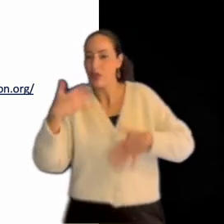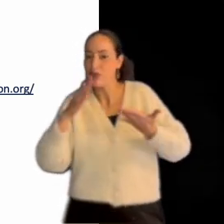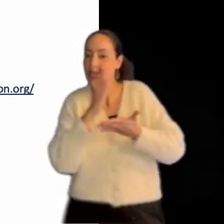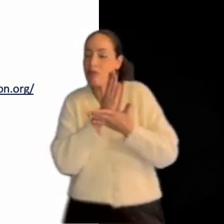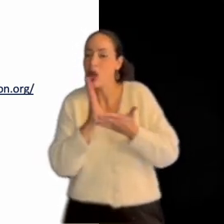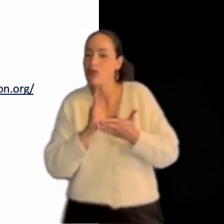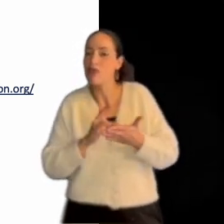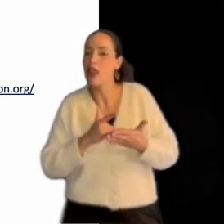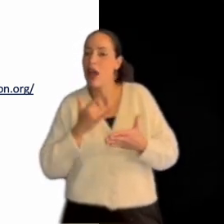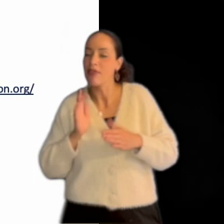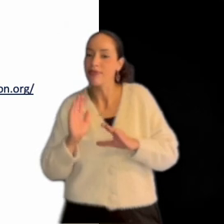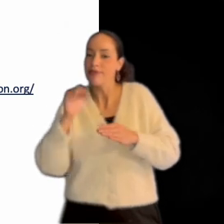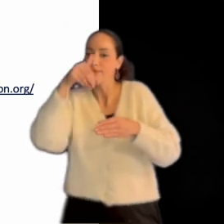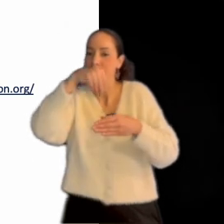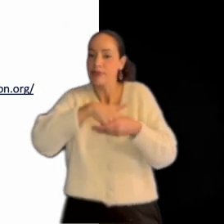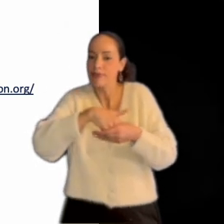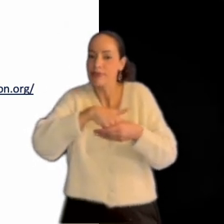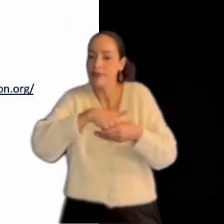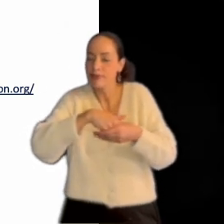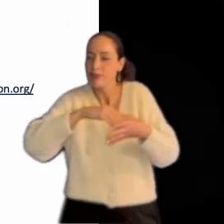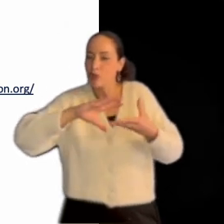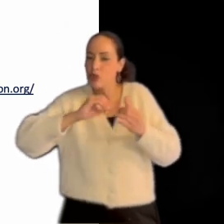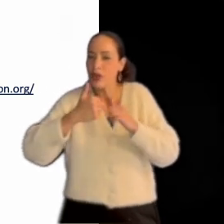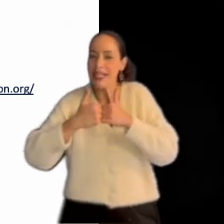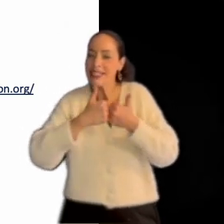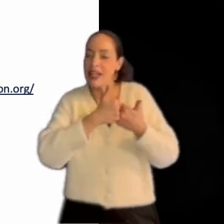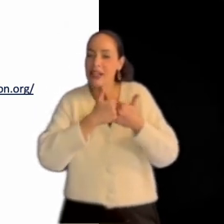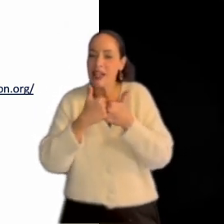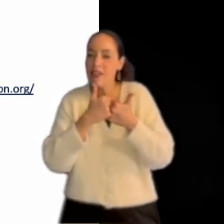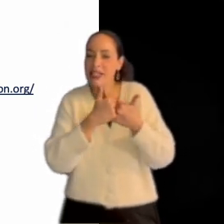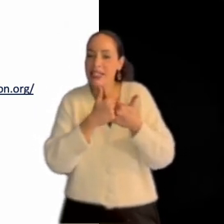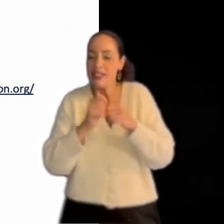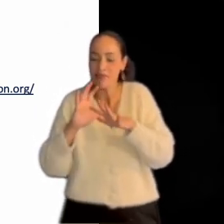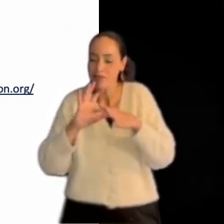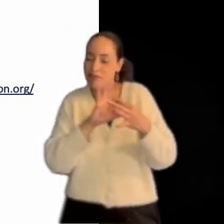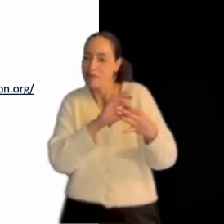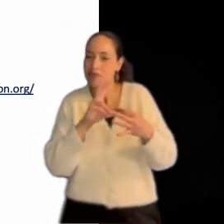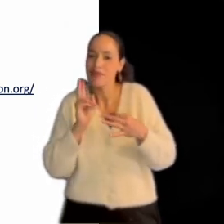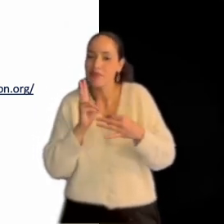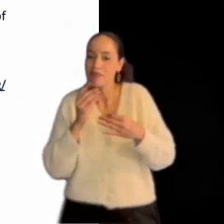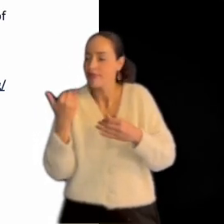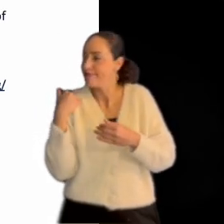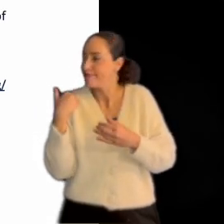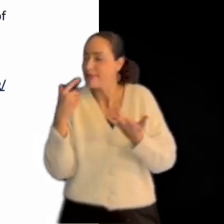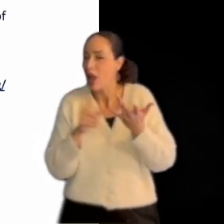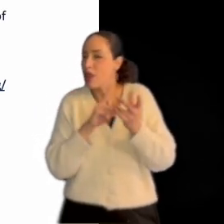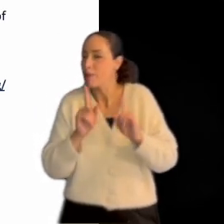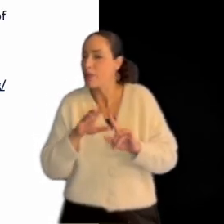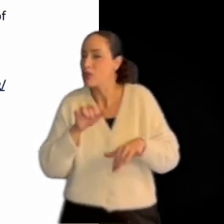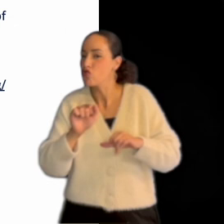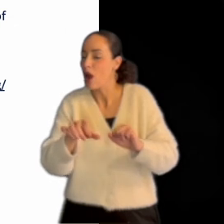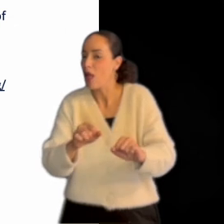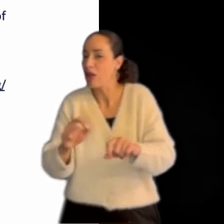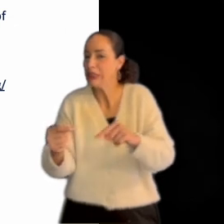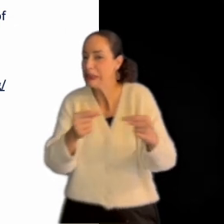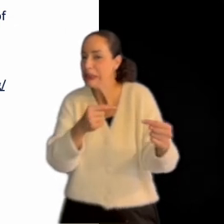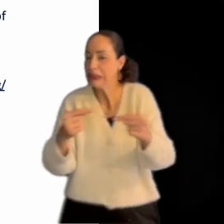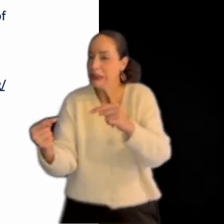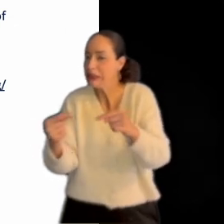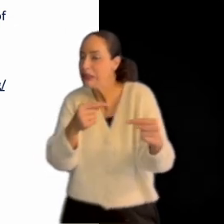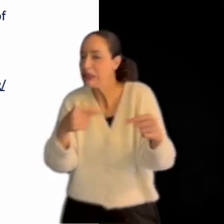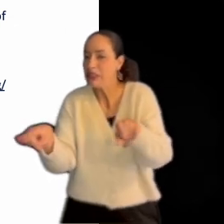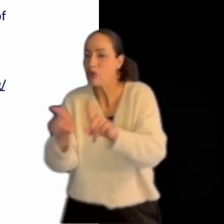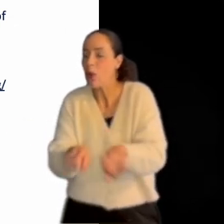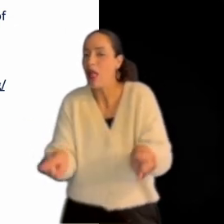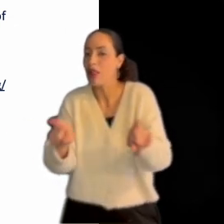that other people face struggle and adversity, we are not and will not be the only ones in the shadows. Then we shift our focus to crafting